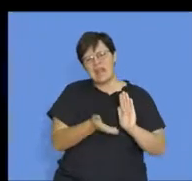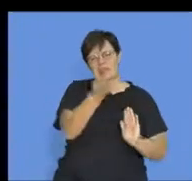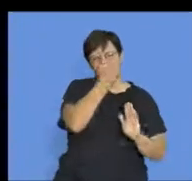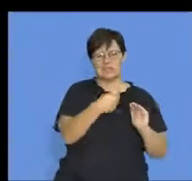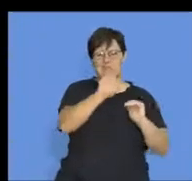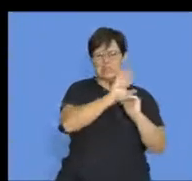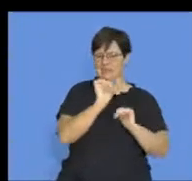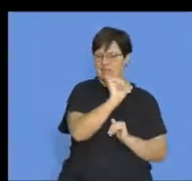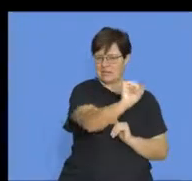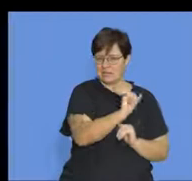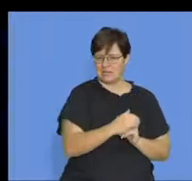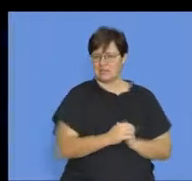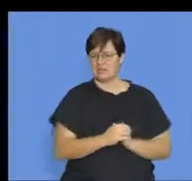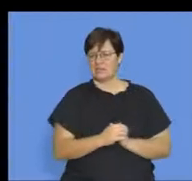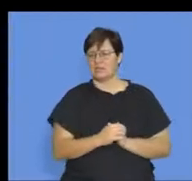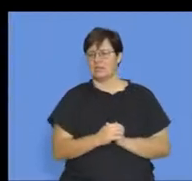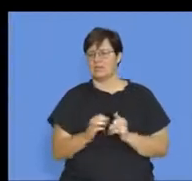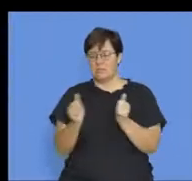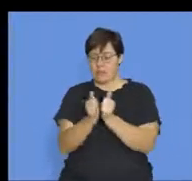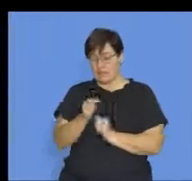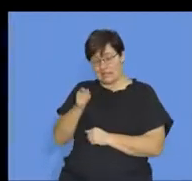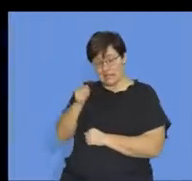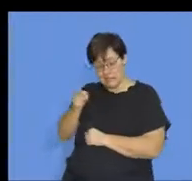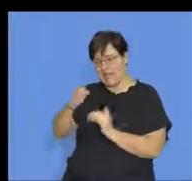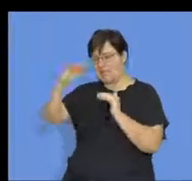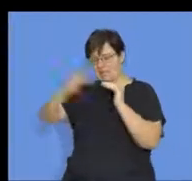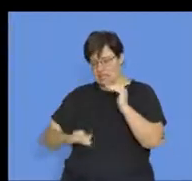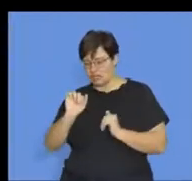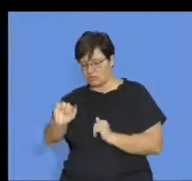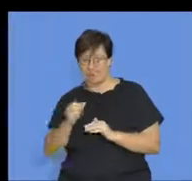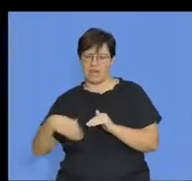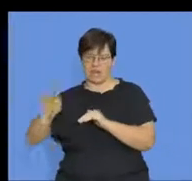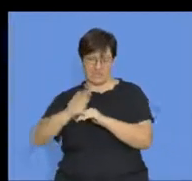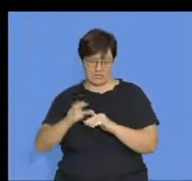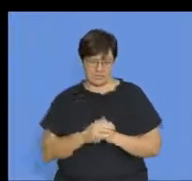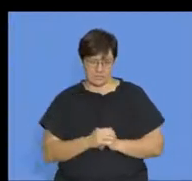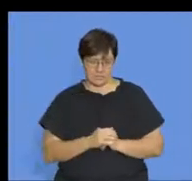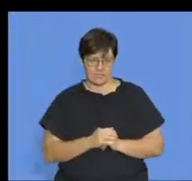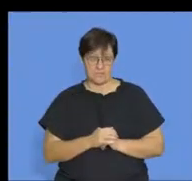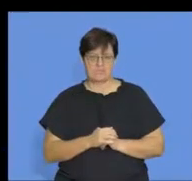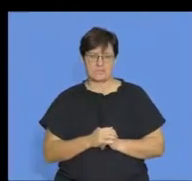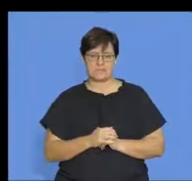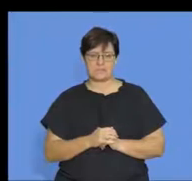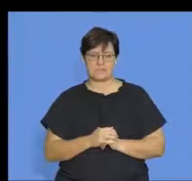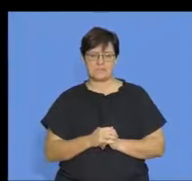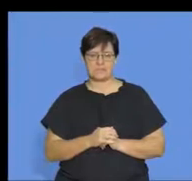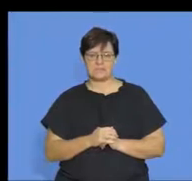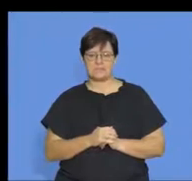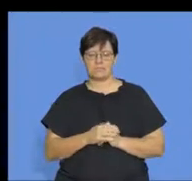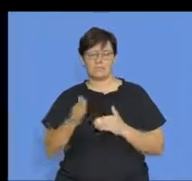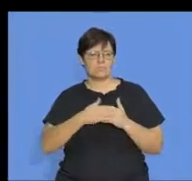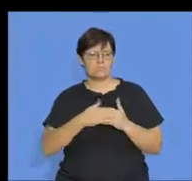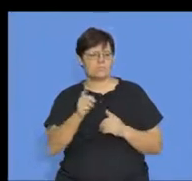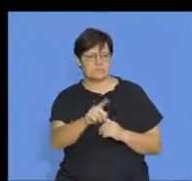his capital. Partner Candace decreased her capital. Okay, right? What else is given